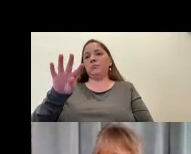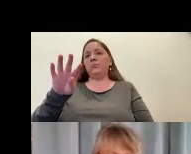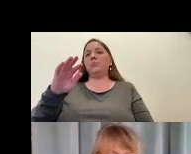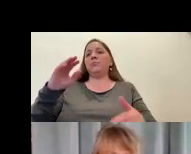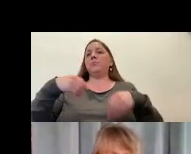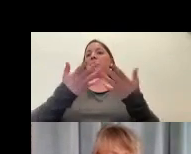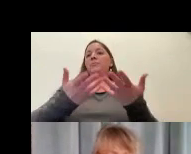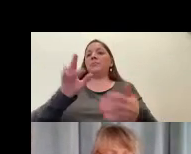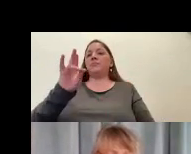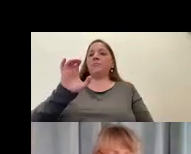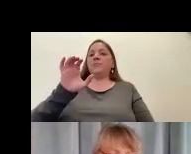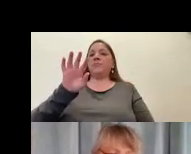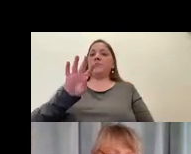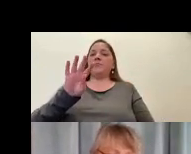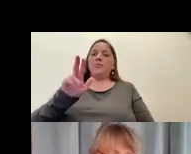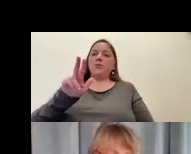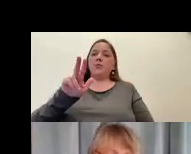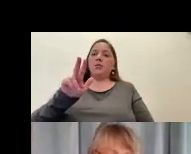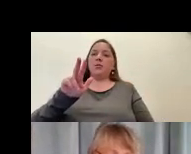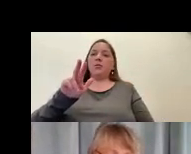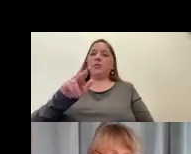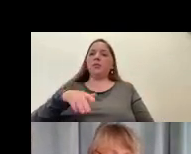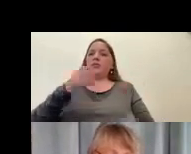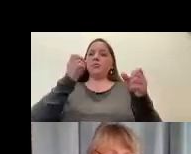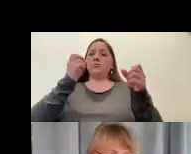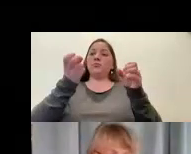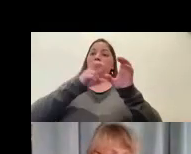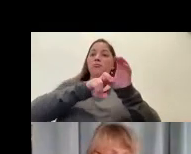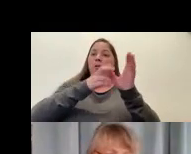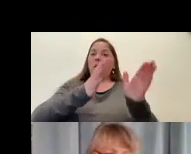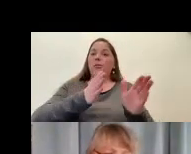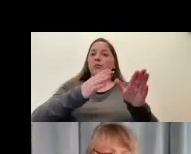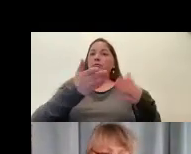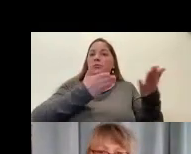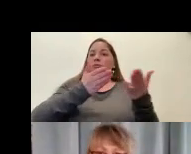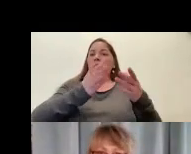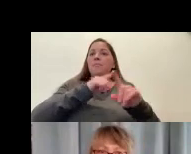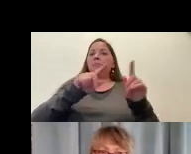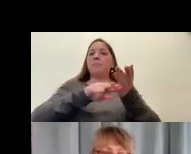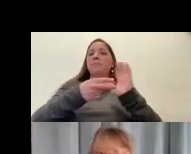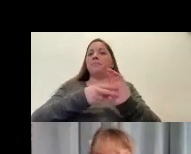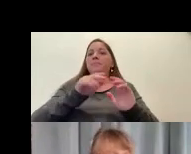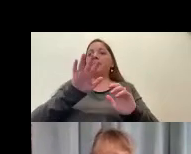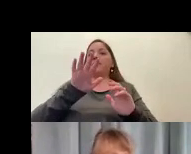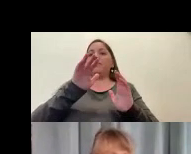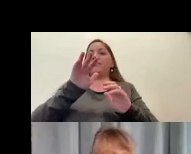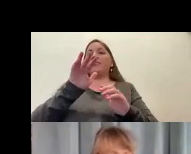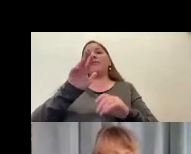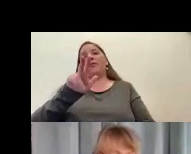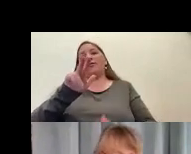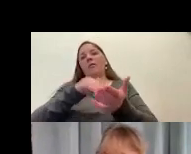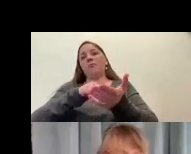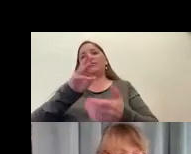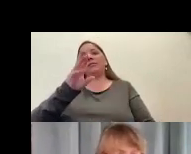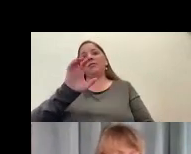43,636 one-way trips. So about 293 trips a day. And from surveys